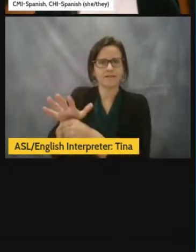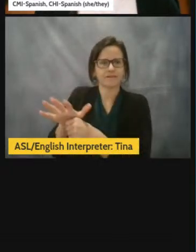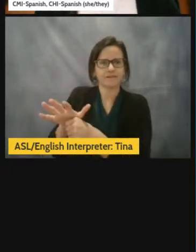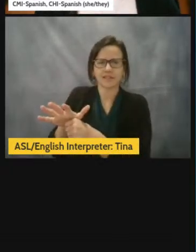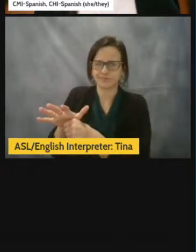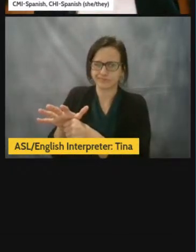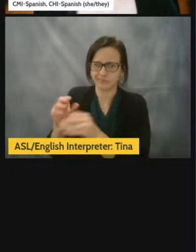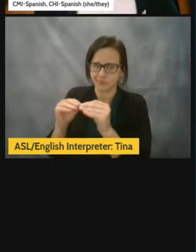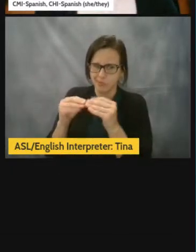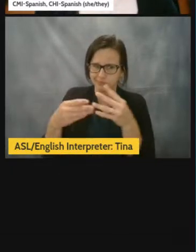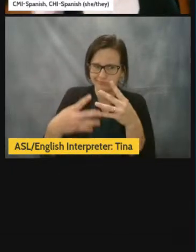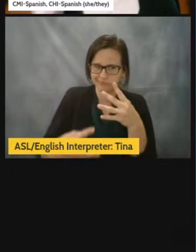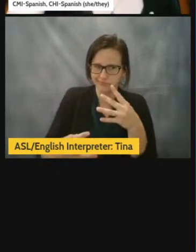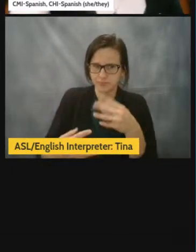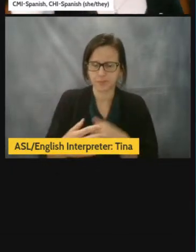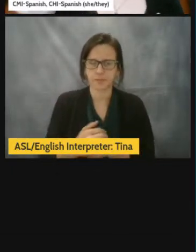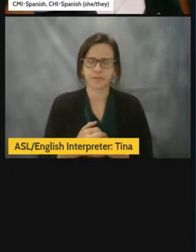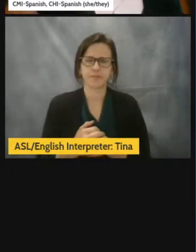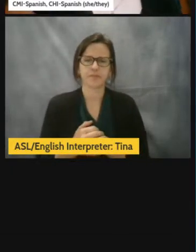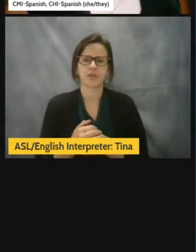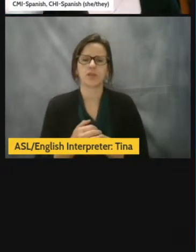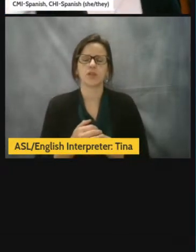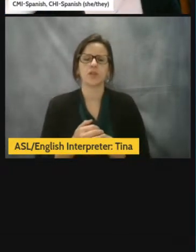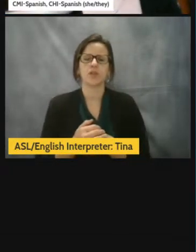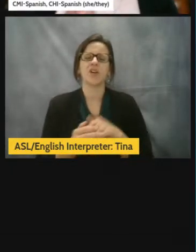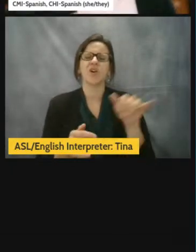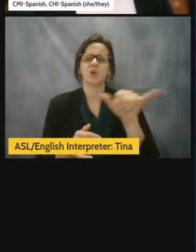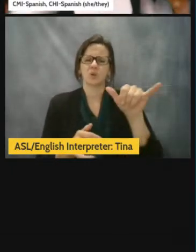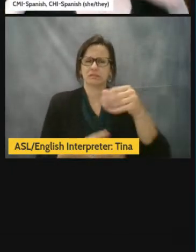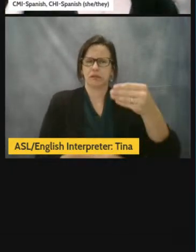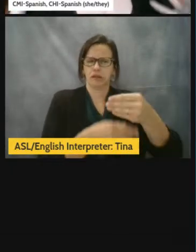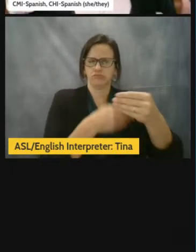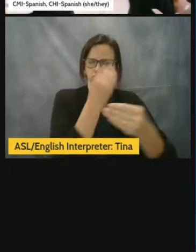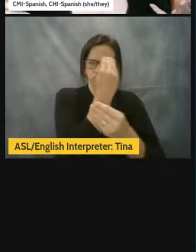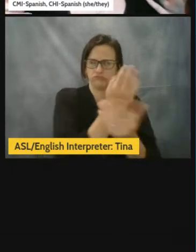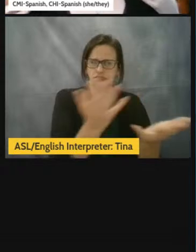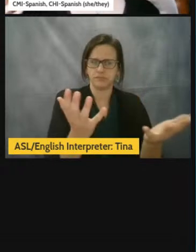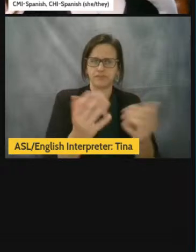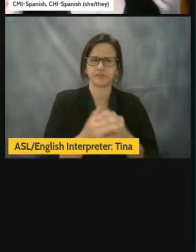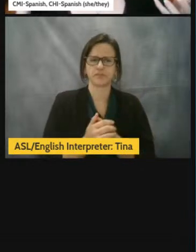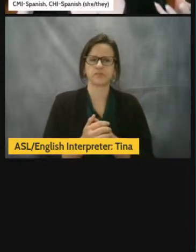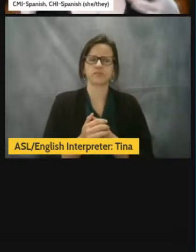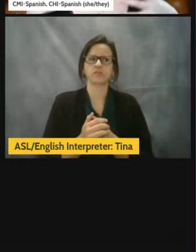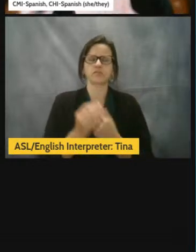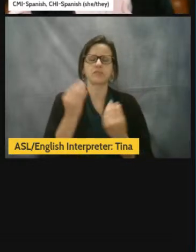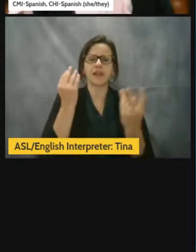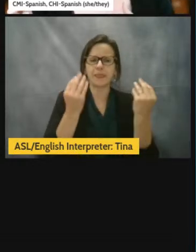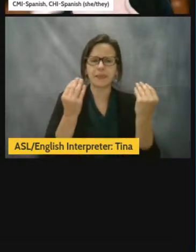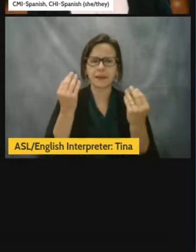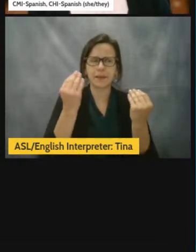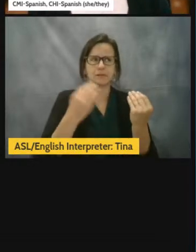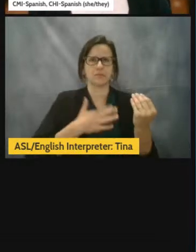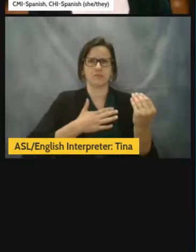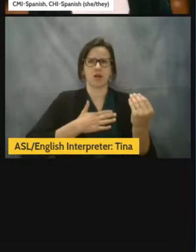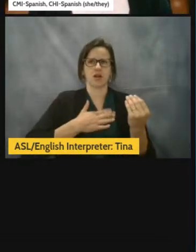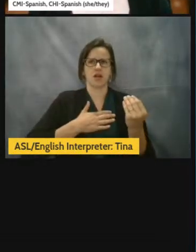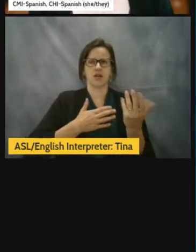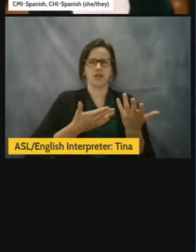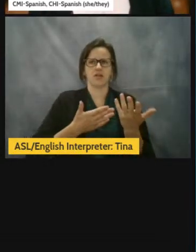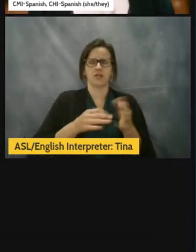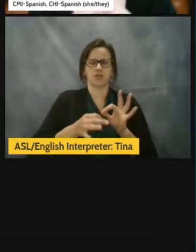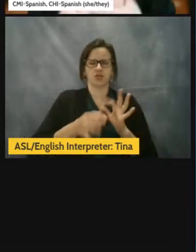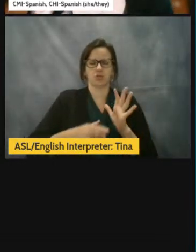Something else I just kind of want to shift to right now is just kind of thinking about, okay, well, where is my role in terms